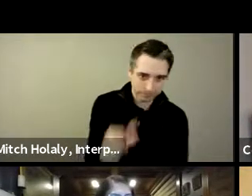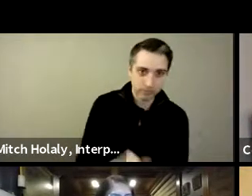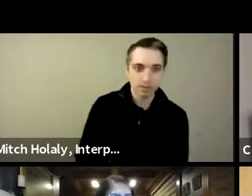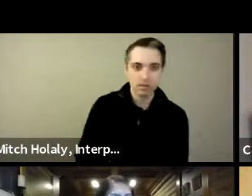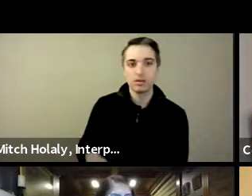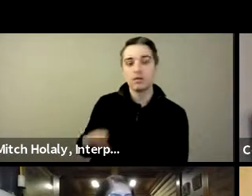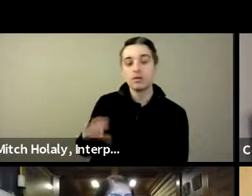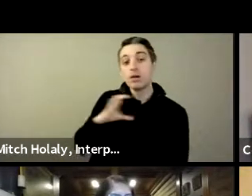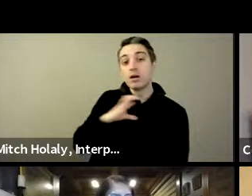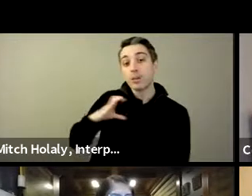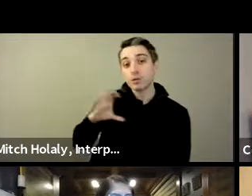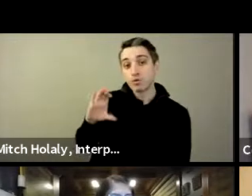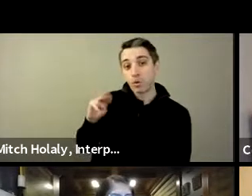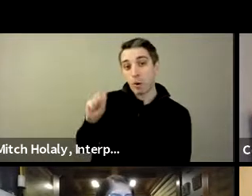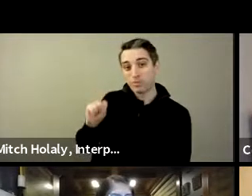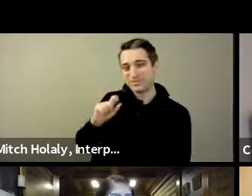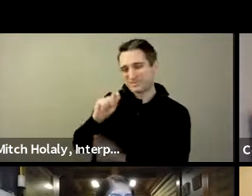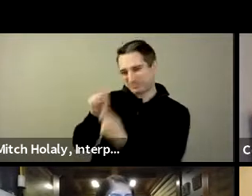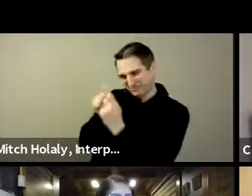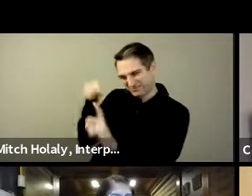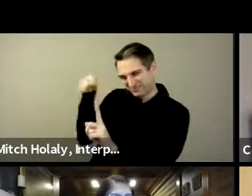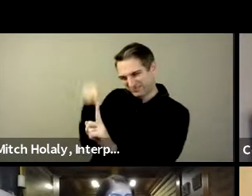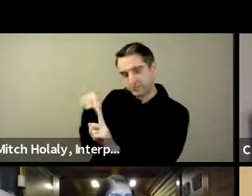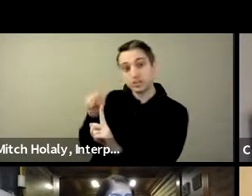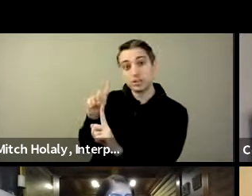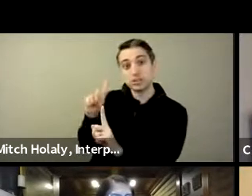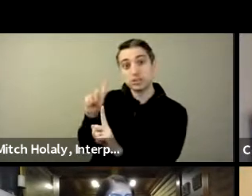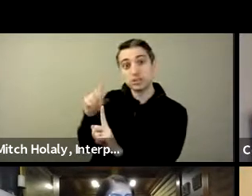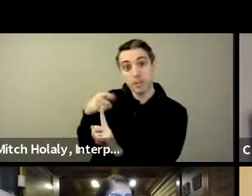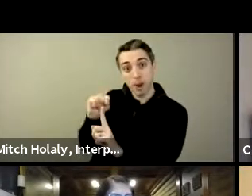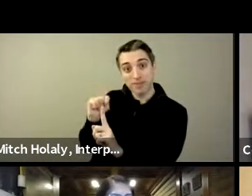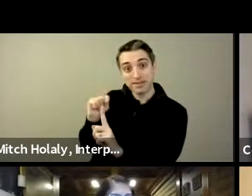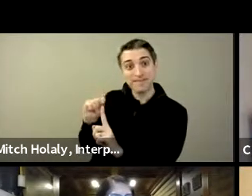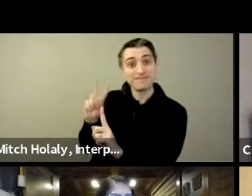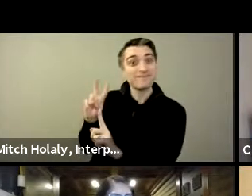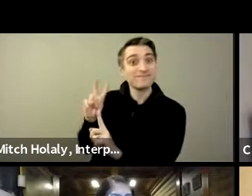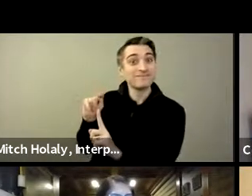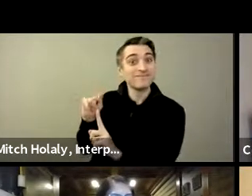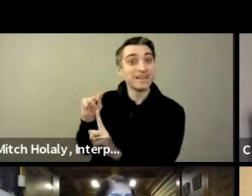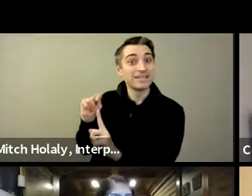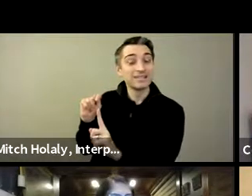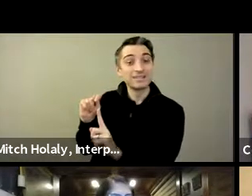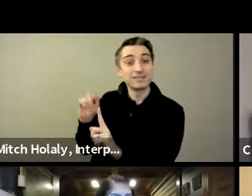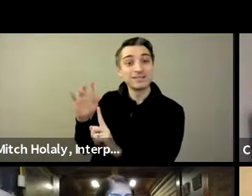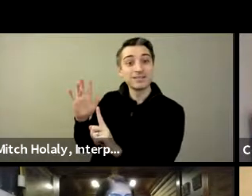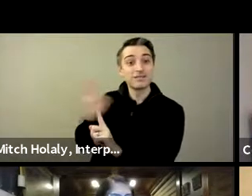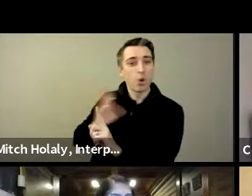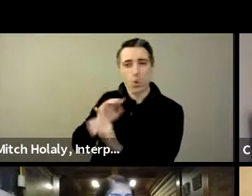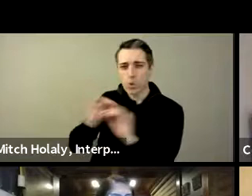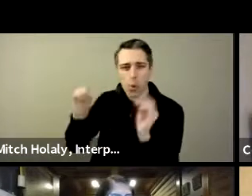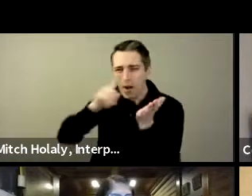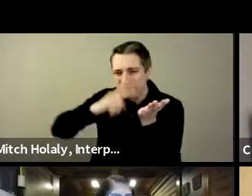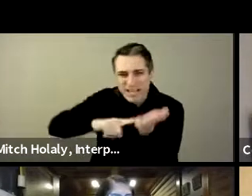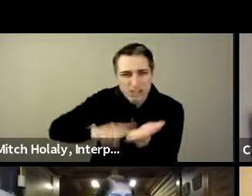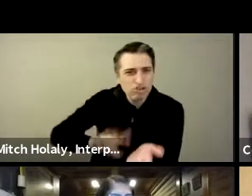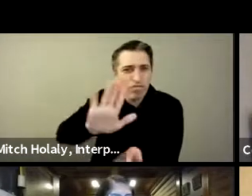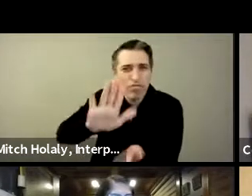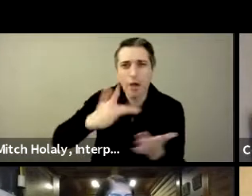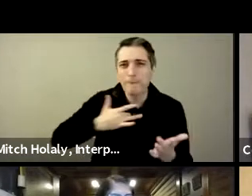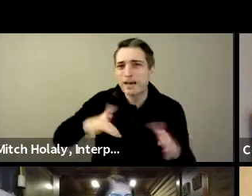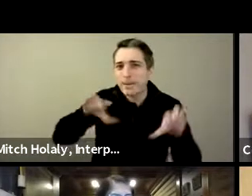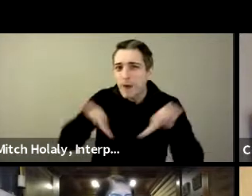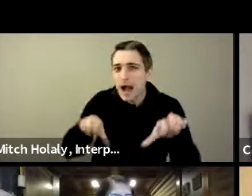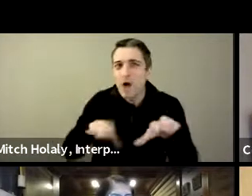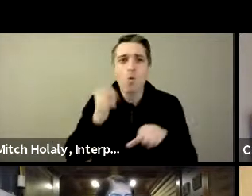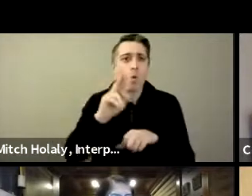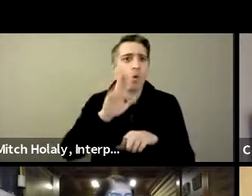to the Department of Veteran Affairs, there really was no investigation into what their practices were with regard to